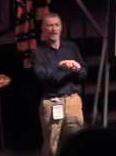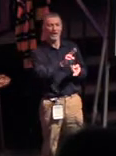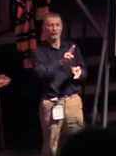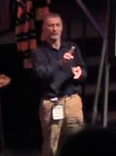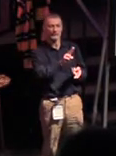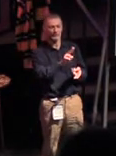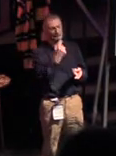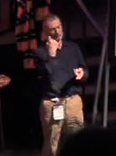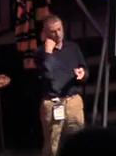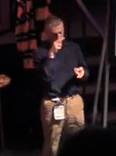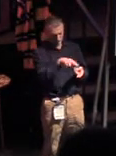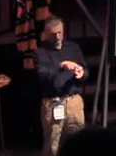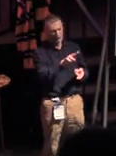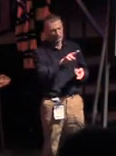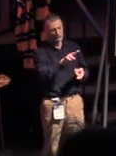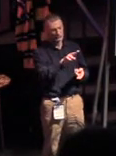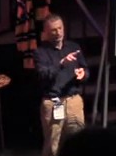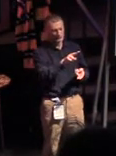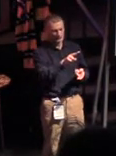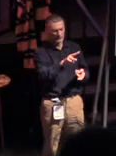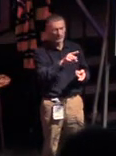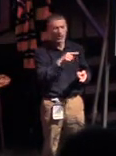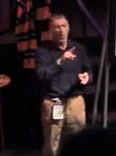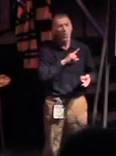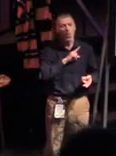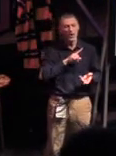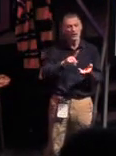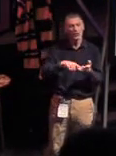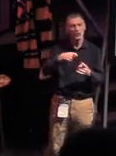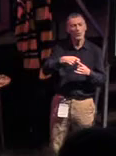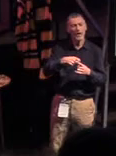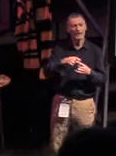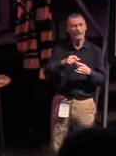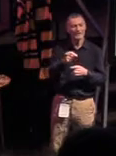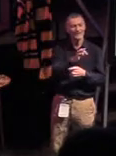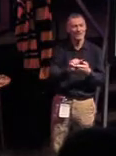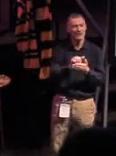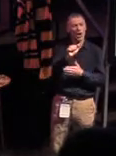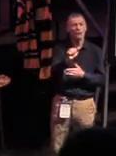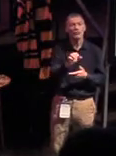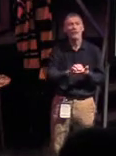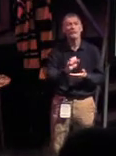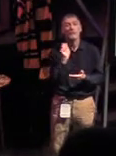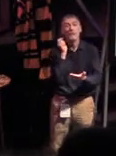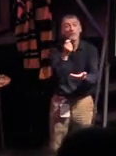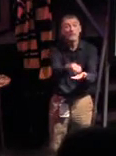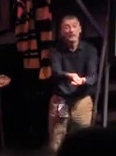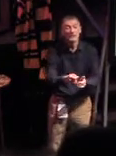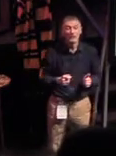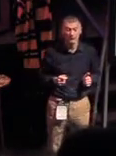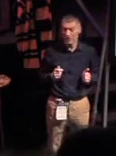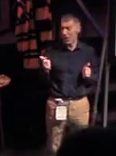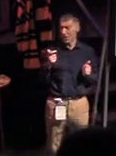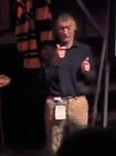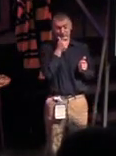arts and culture. We put in for UK City of Culture. They laughed. A lot of